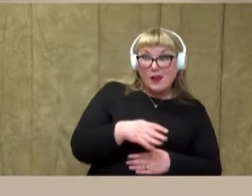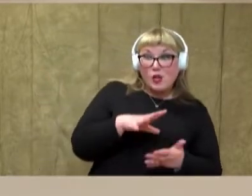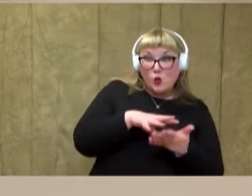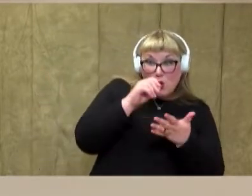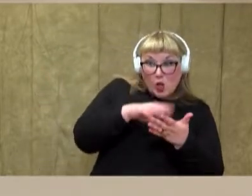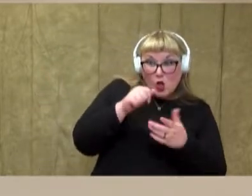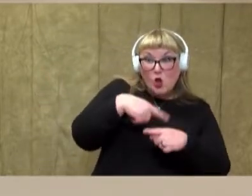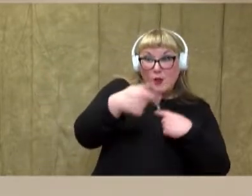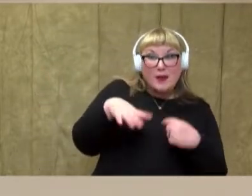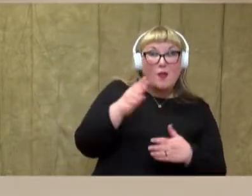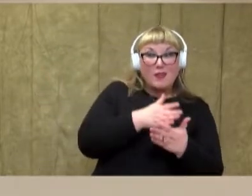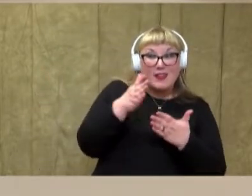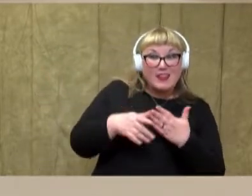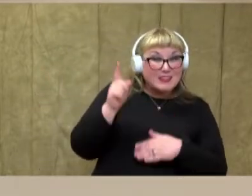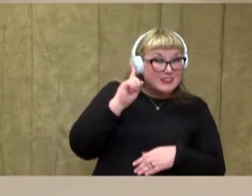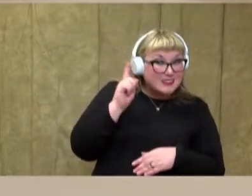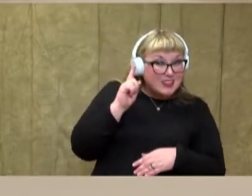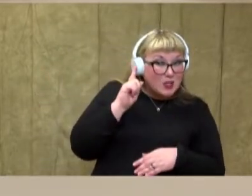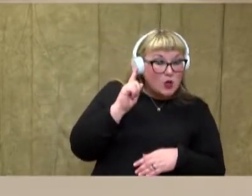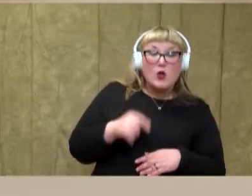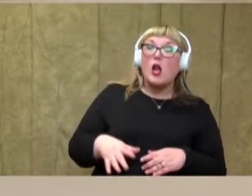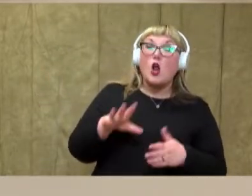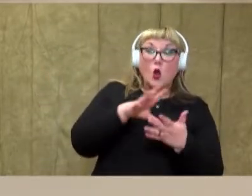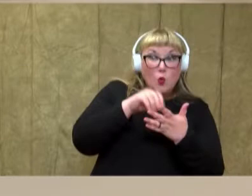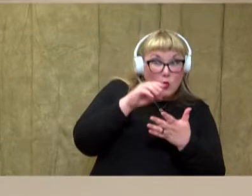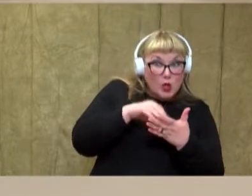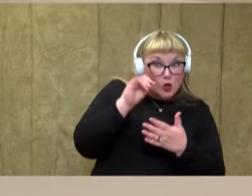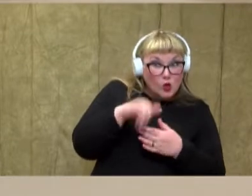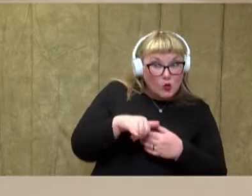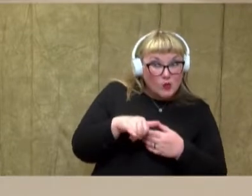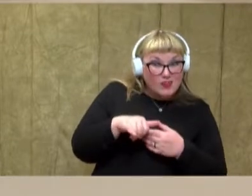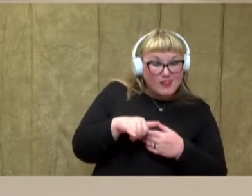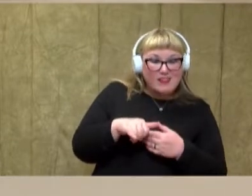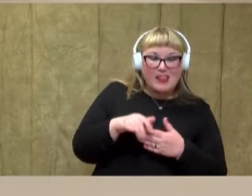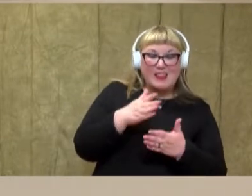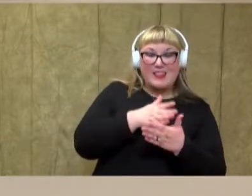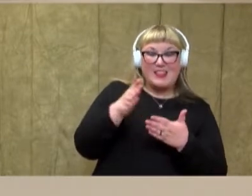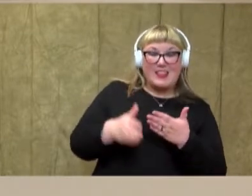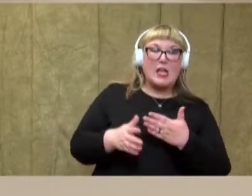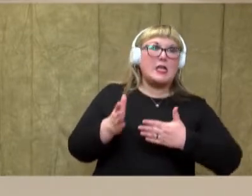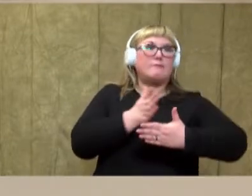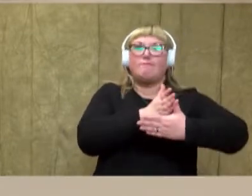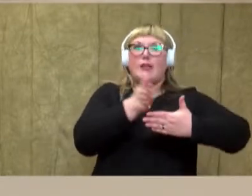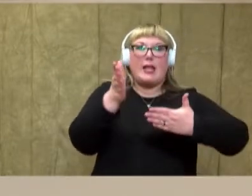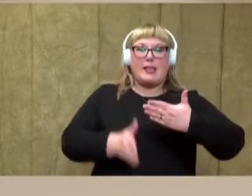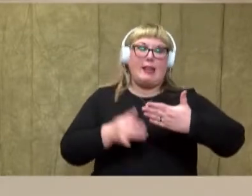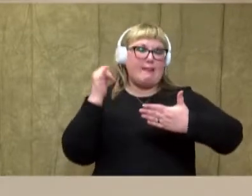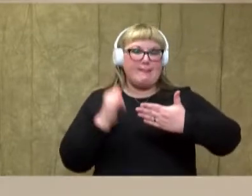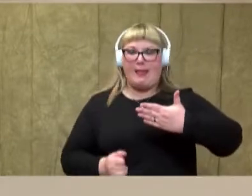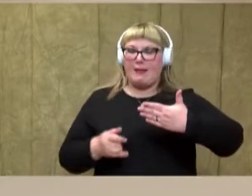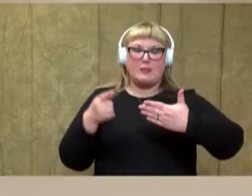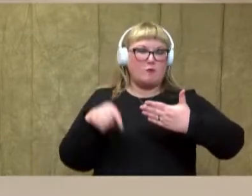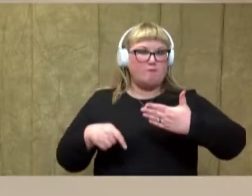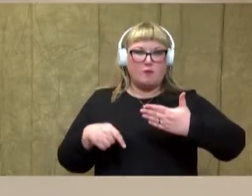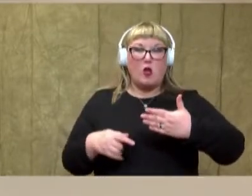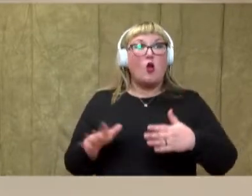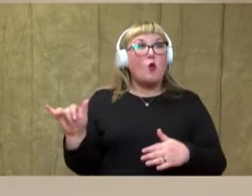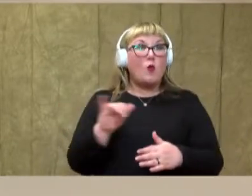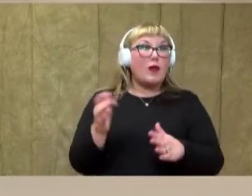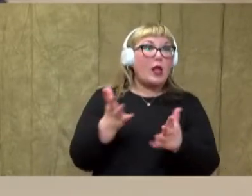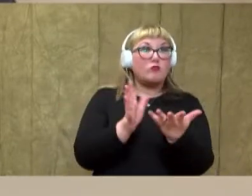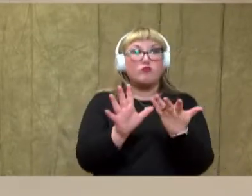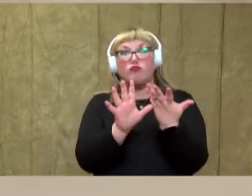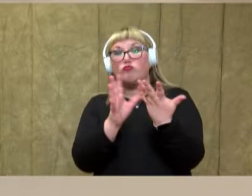ending sounds, didn't we? And we learned that the ending sound is like a caboose. Just like in line, when we're going to the restroom or to